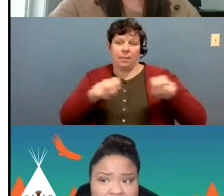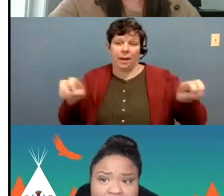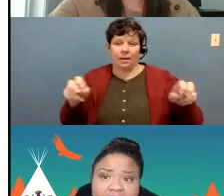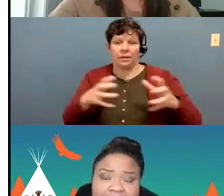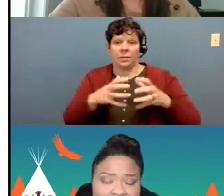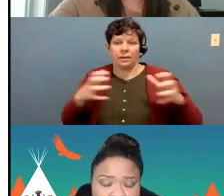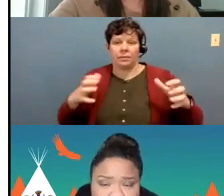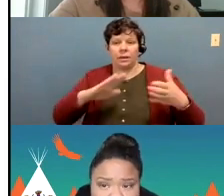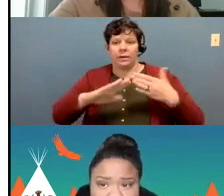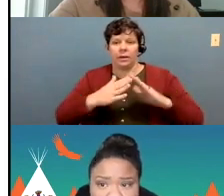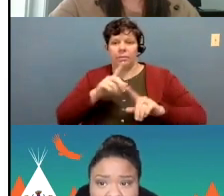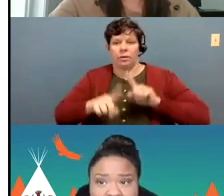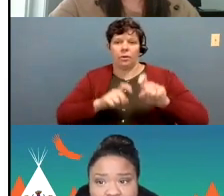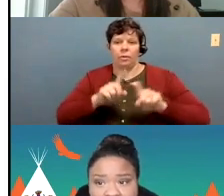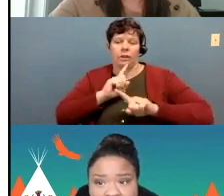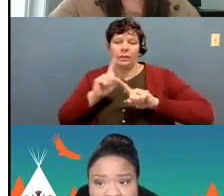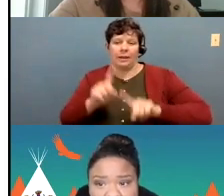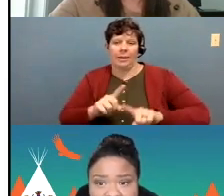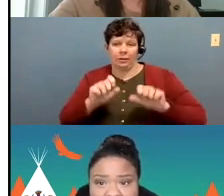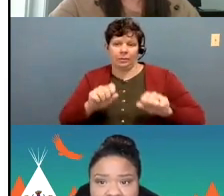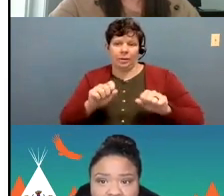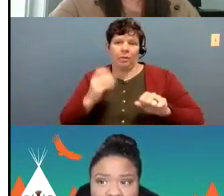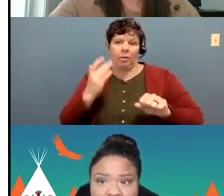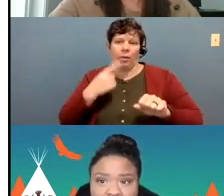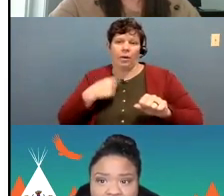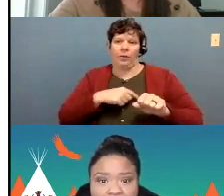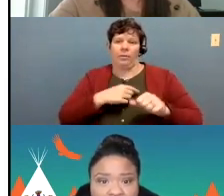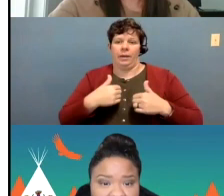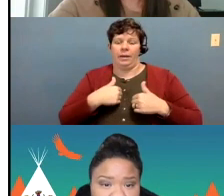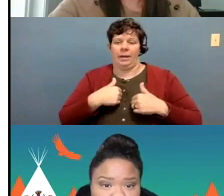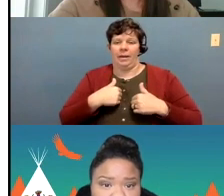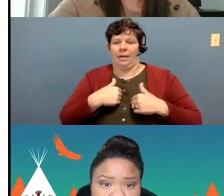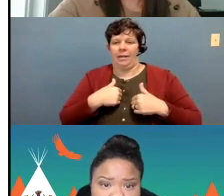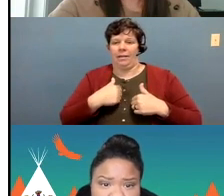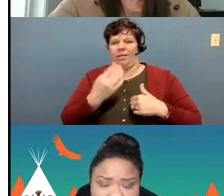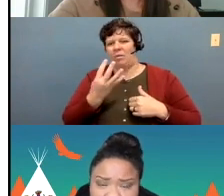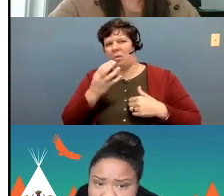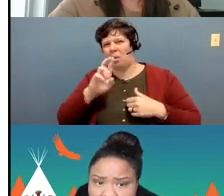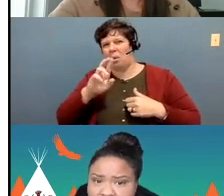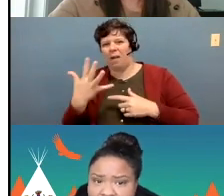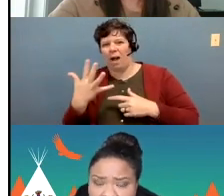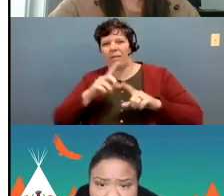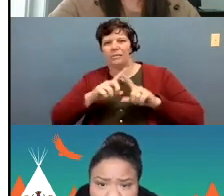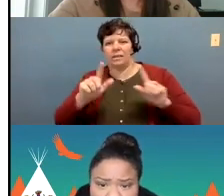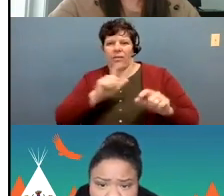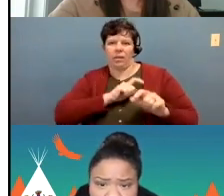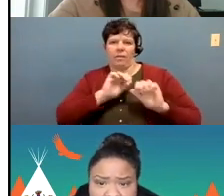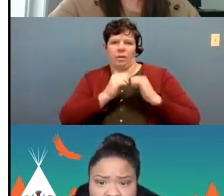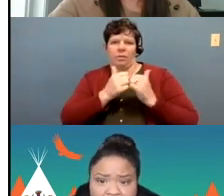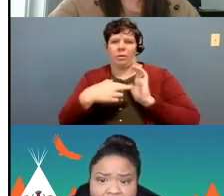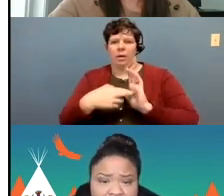community questions answered as we can, which is why we have four or five different law enforcement agencies represented on that